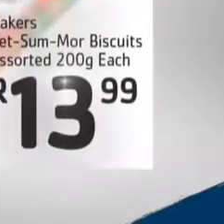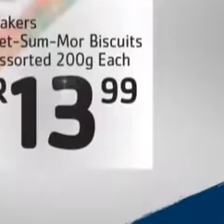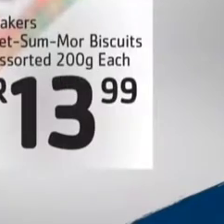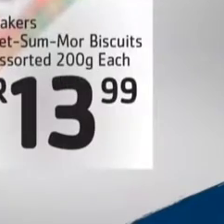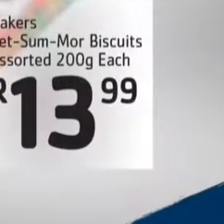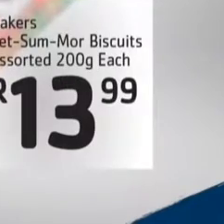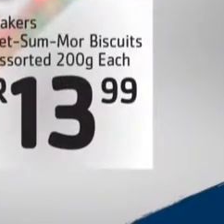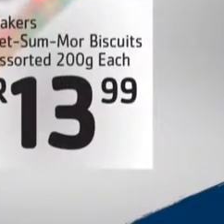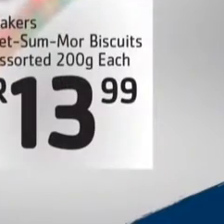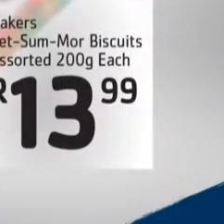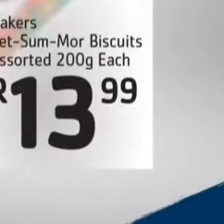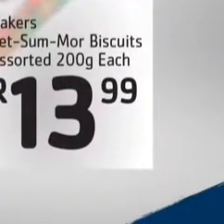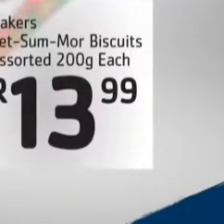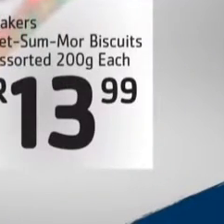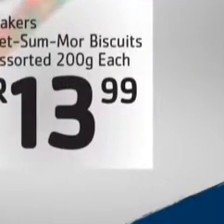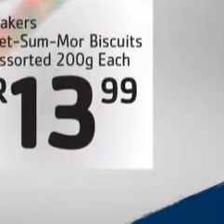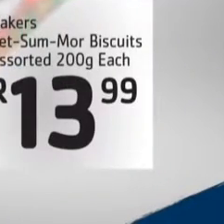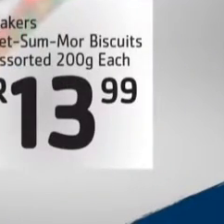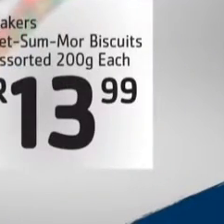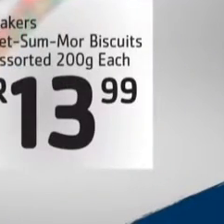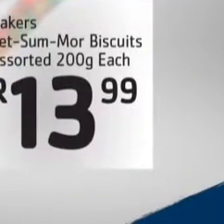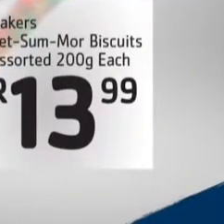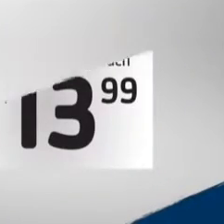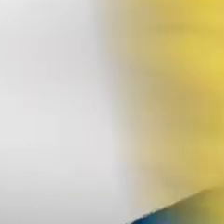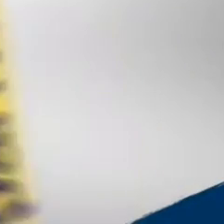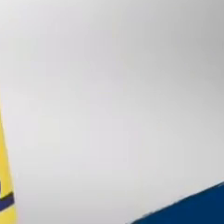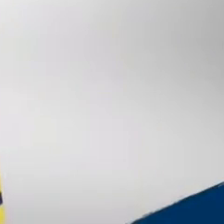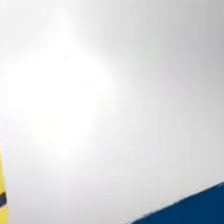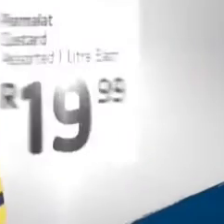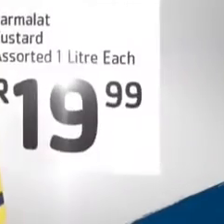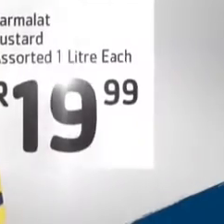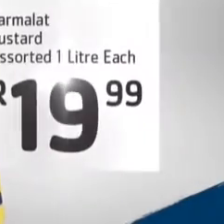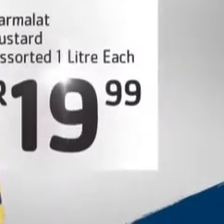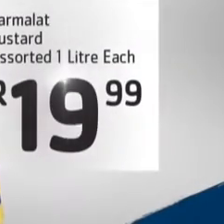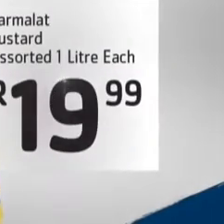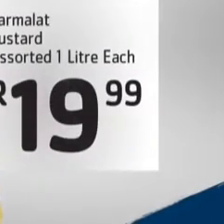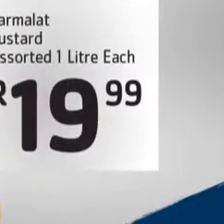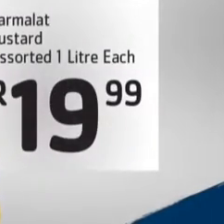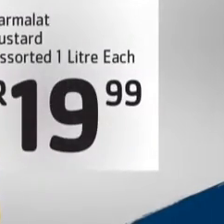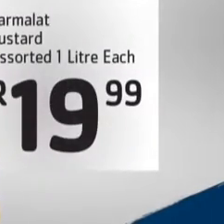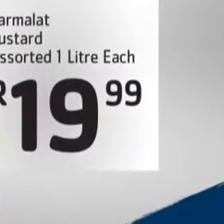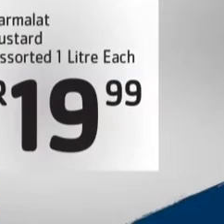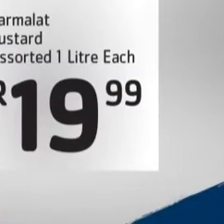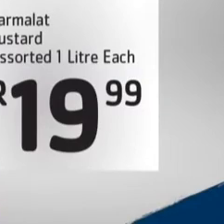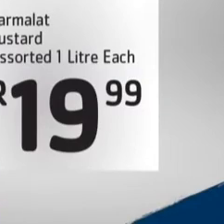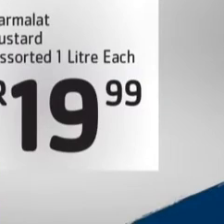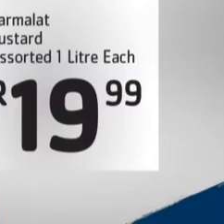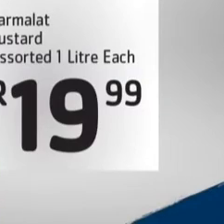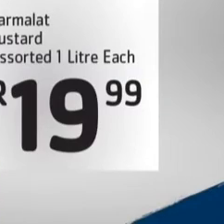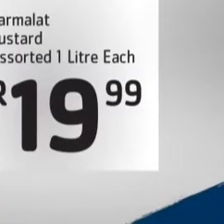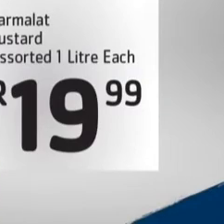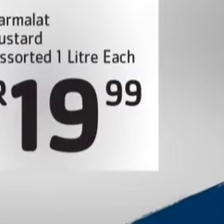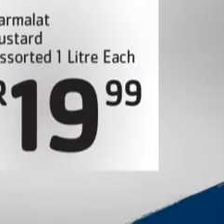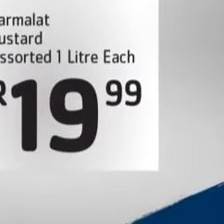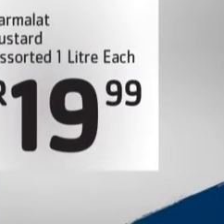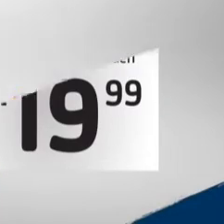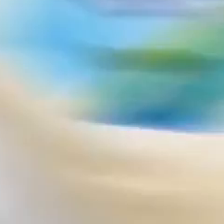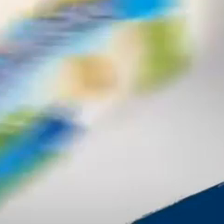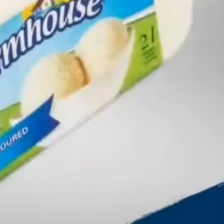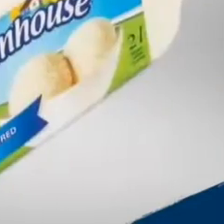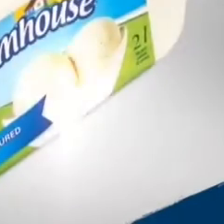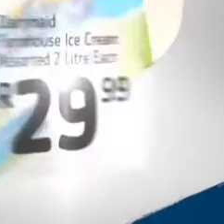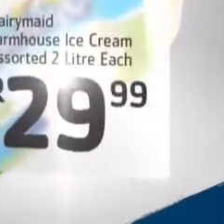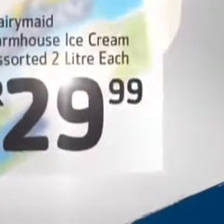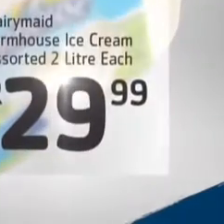13 rand 99, 200 grams of Baker's Eat Some More biscuits also for 13 rand 99, assorted 1 liters of Parmalat custard